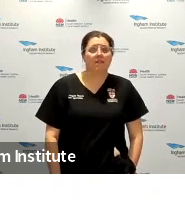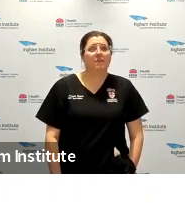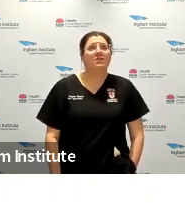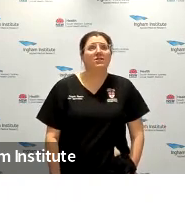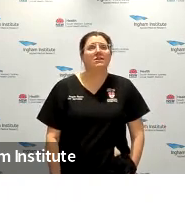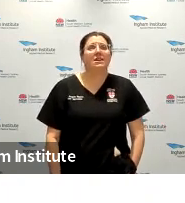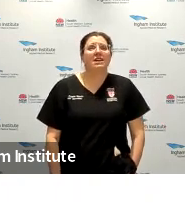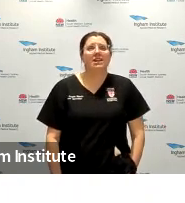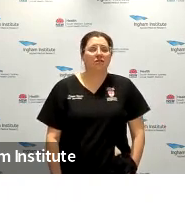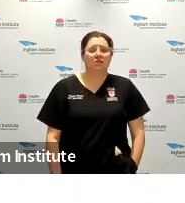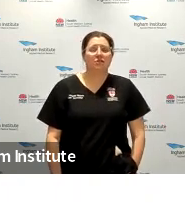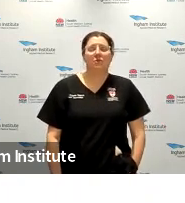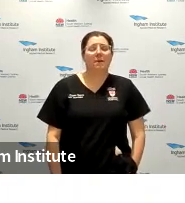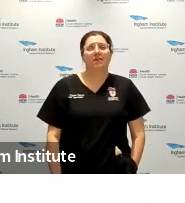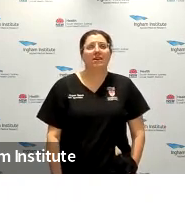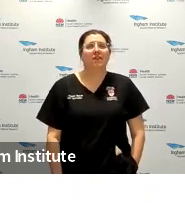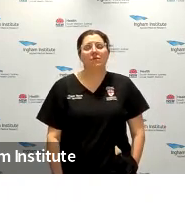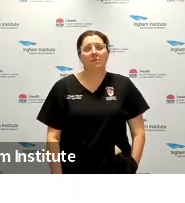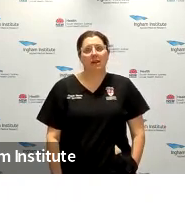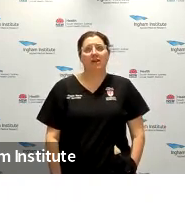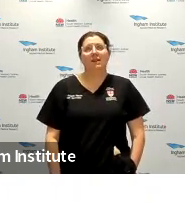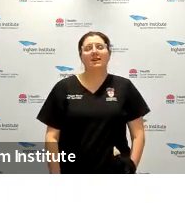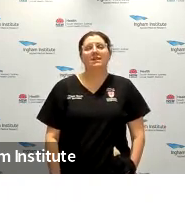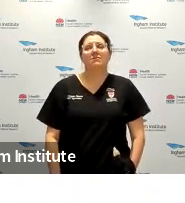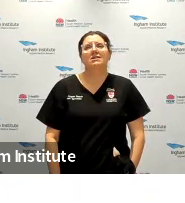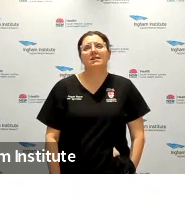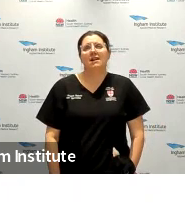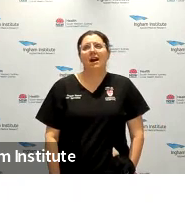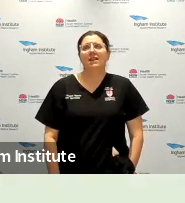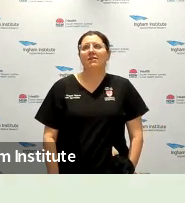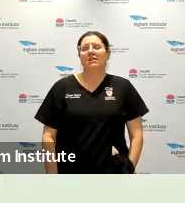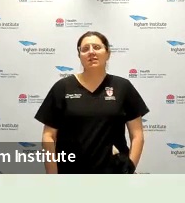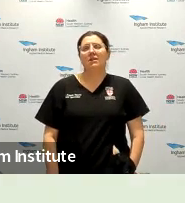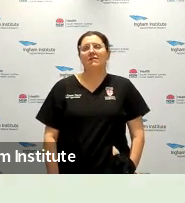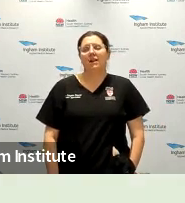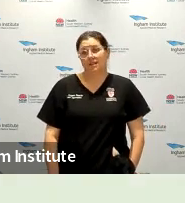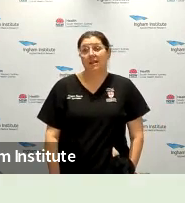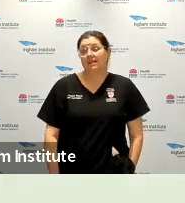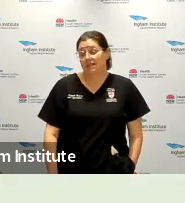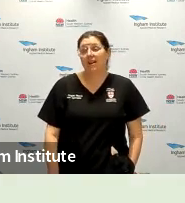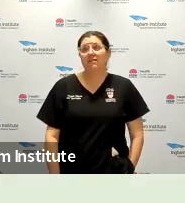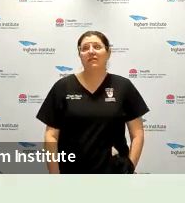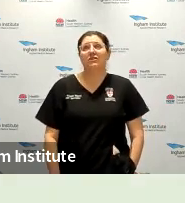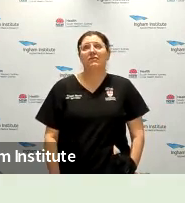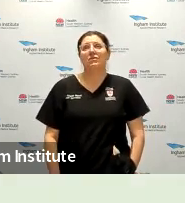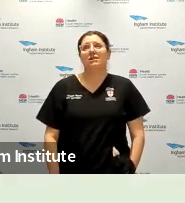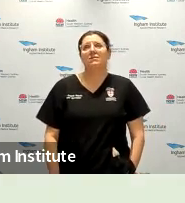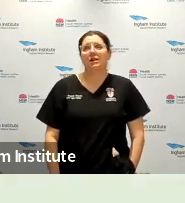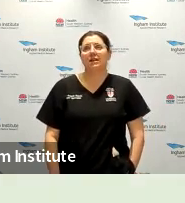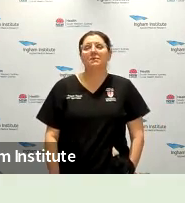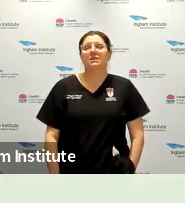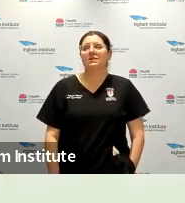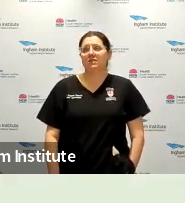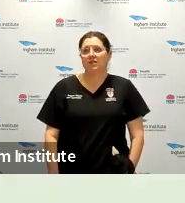online information. It goes through a background algorithm that calculates their risk, and the areas that we've to date in the current version have looked